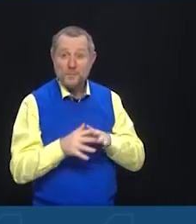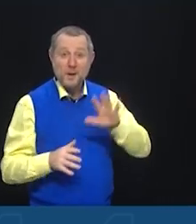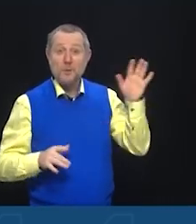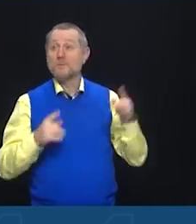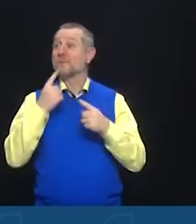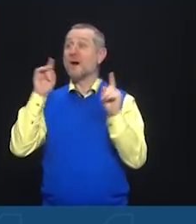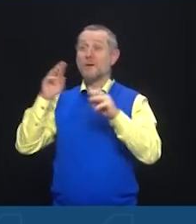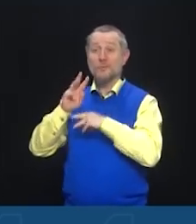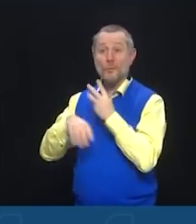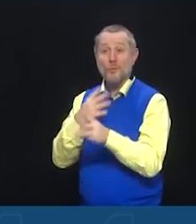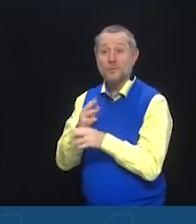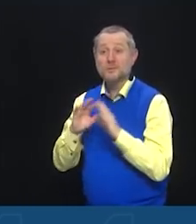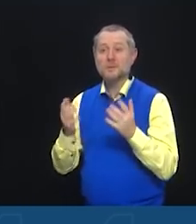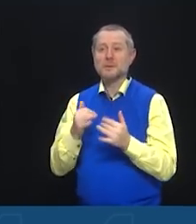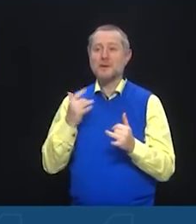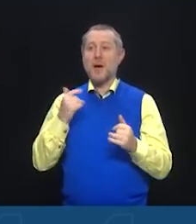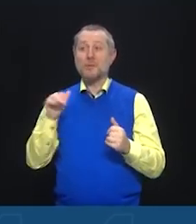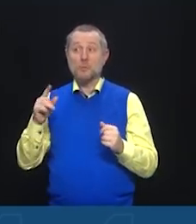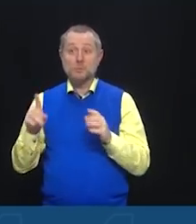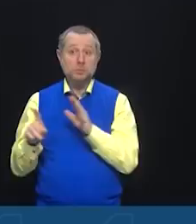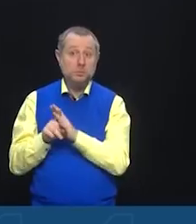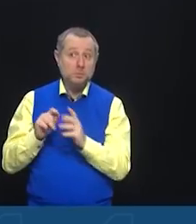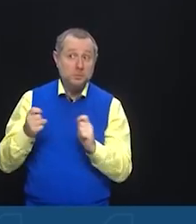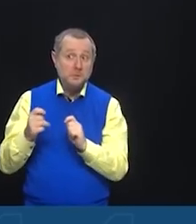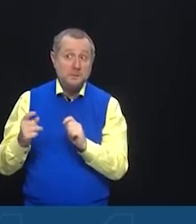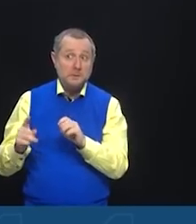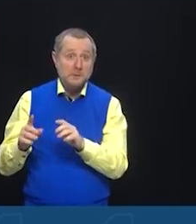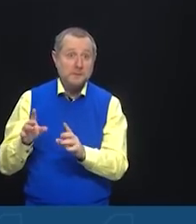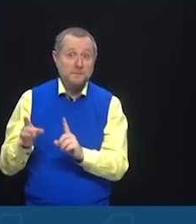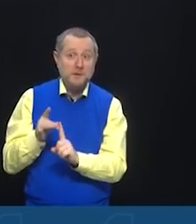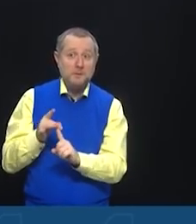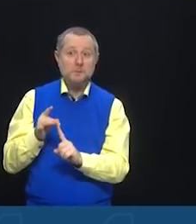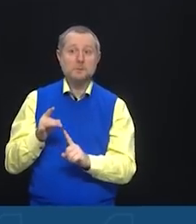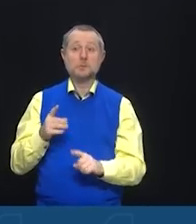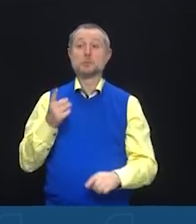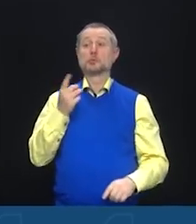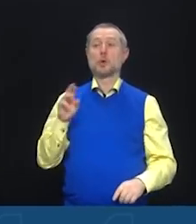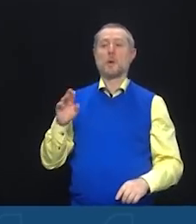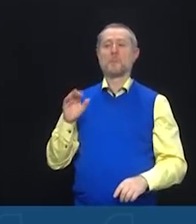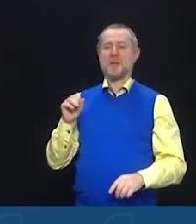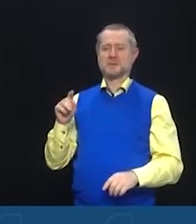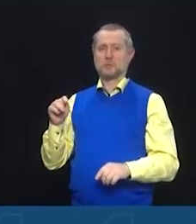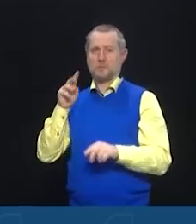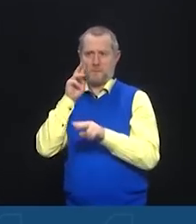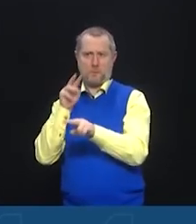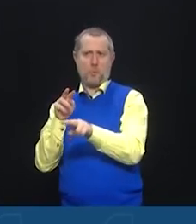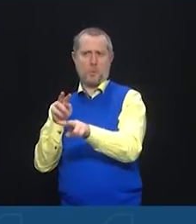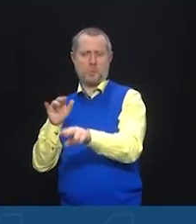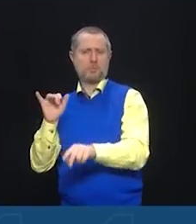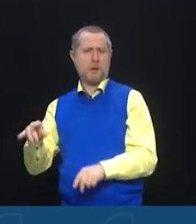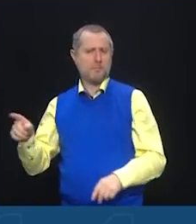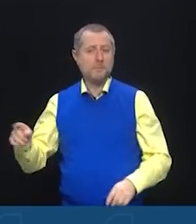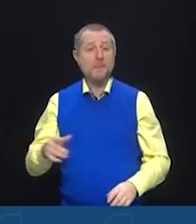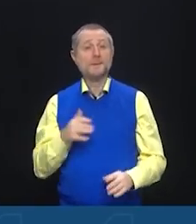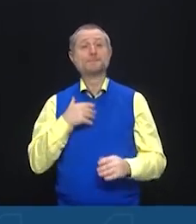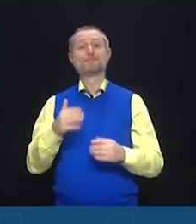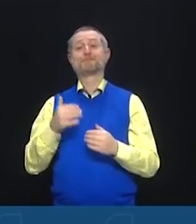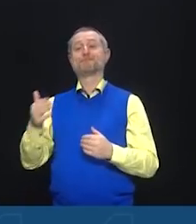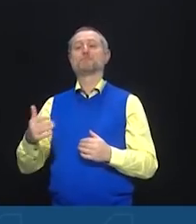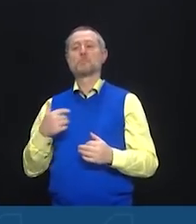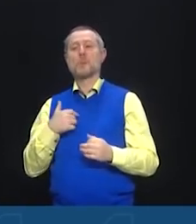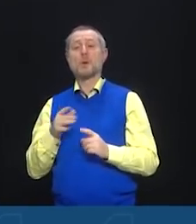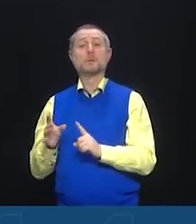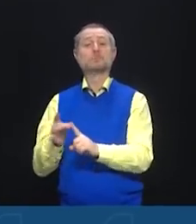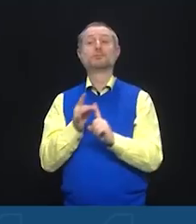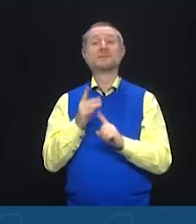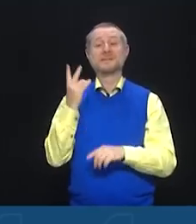closely with Dr. Bassett and her entire team, and this is where we are today. Same thing with the trend in our positivity rate, 7-day average,